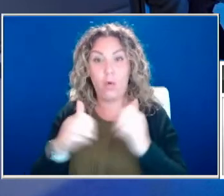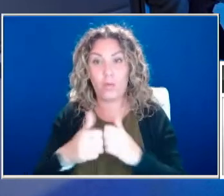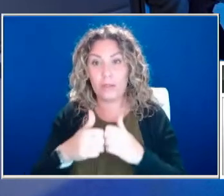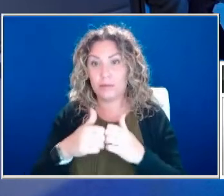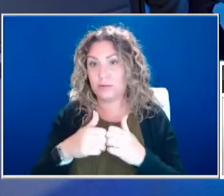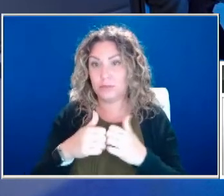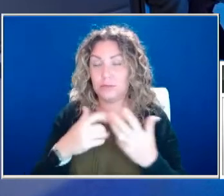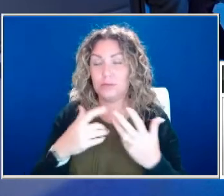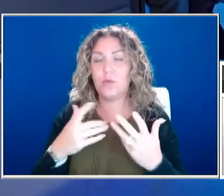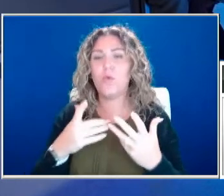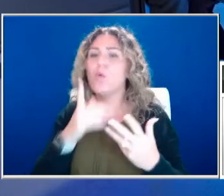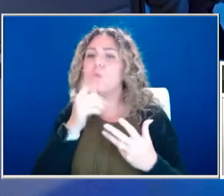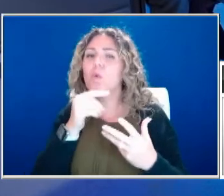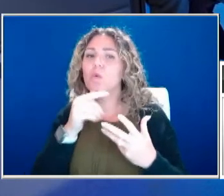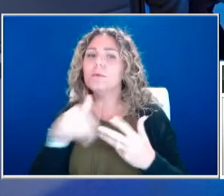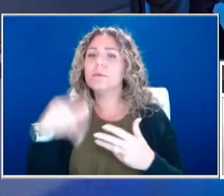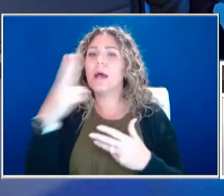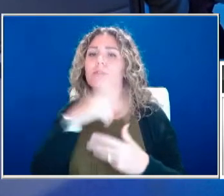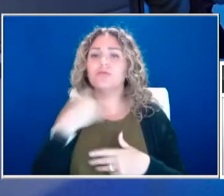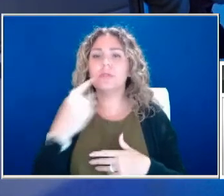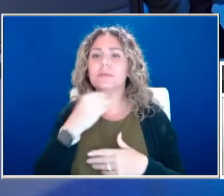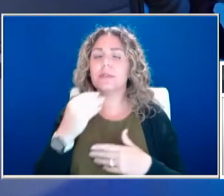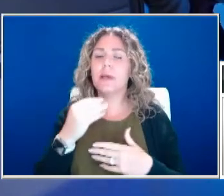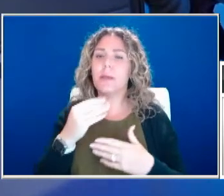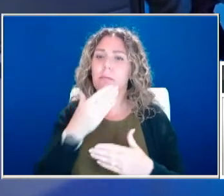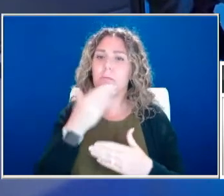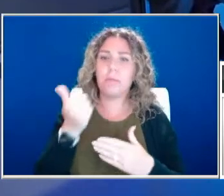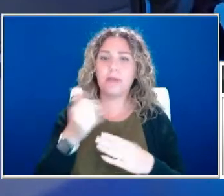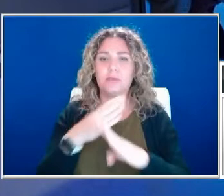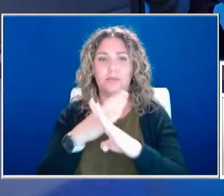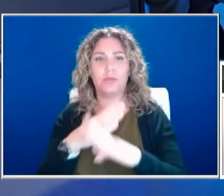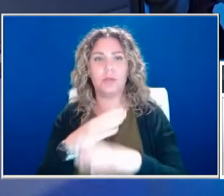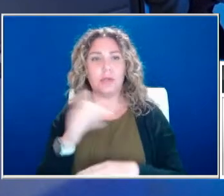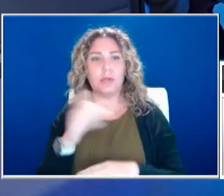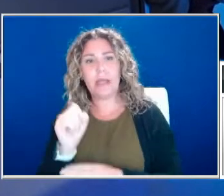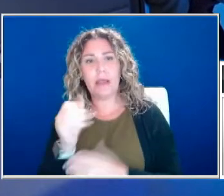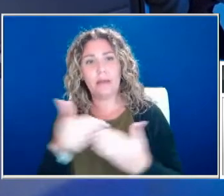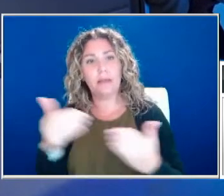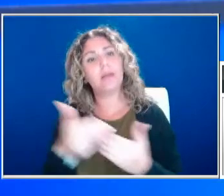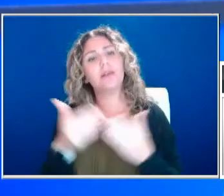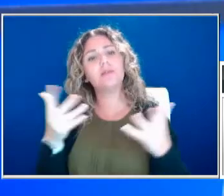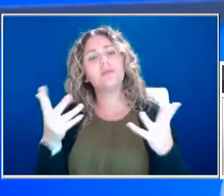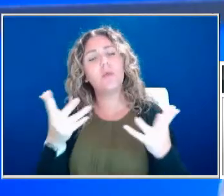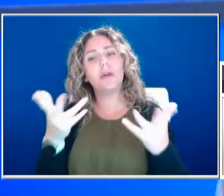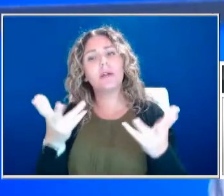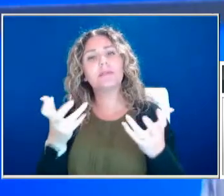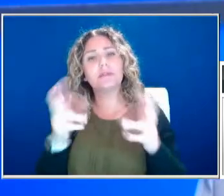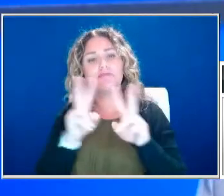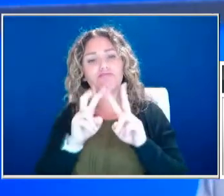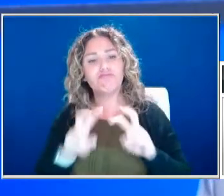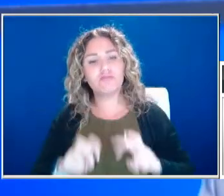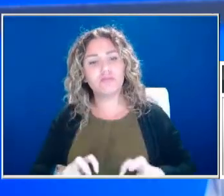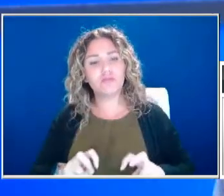what is the best prevention? Yeah, so I think the things that you always want to look out for are basically blood vessel health. So